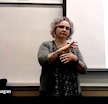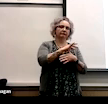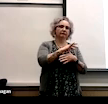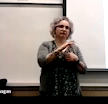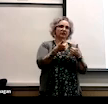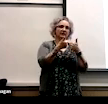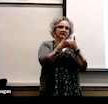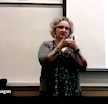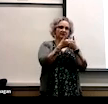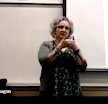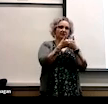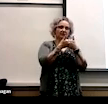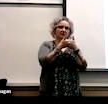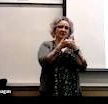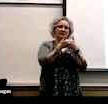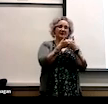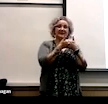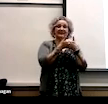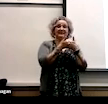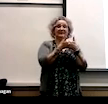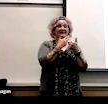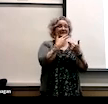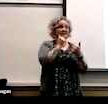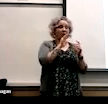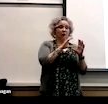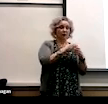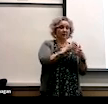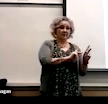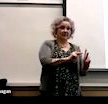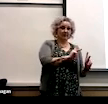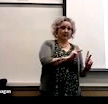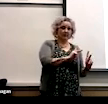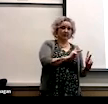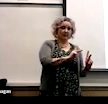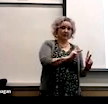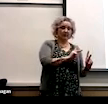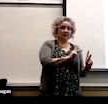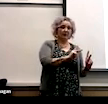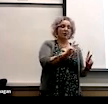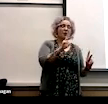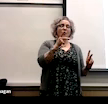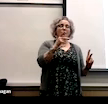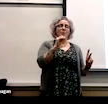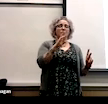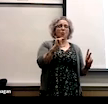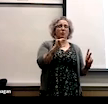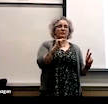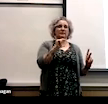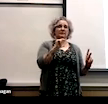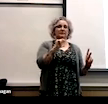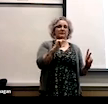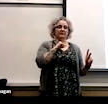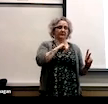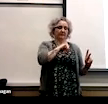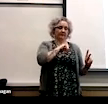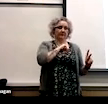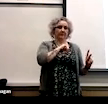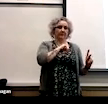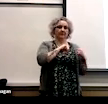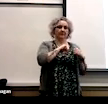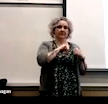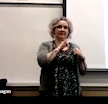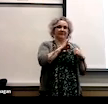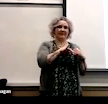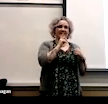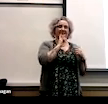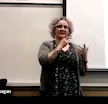this small subset of people who were transitioning from pediatric to adult care who had portacaths that were in place because they were so difficult to get blood work from in